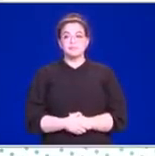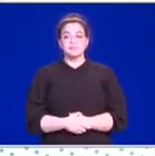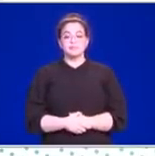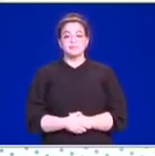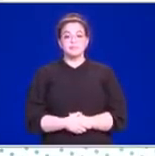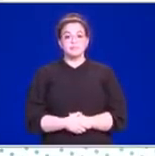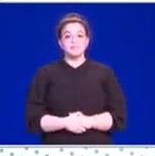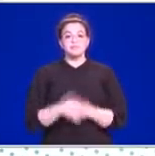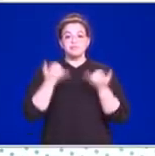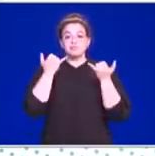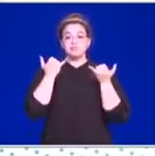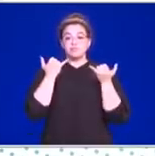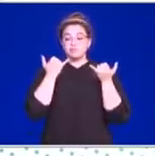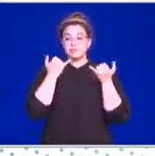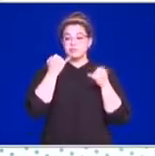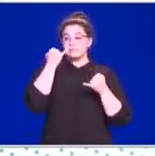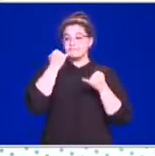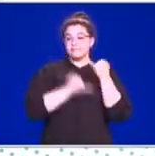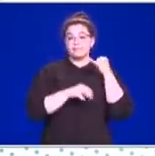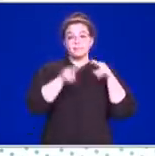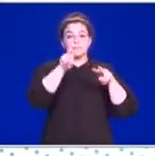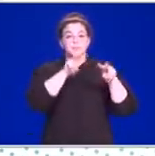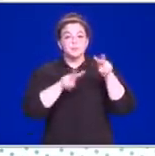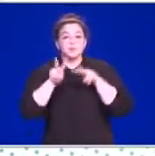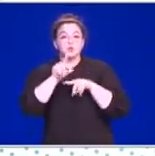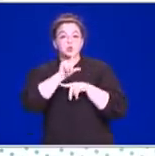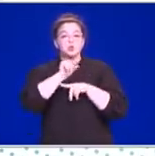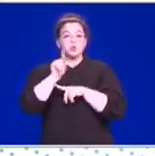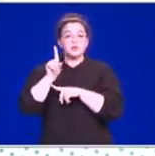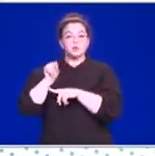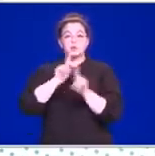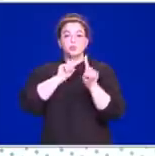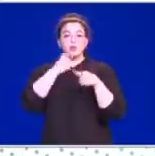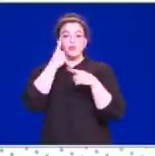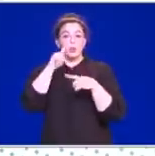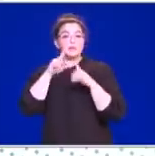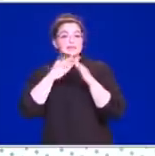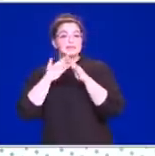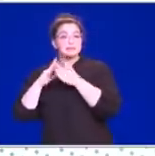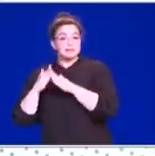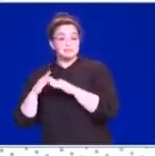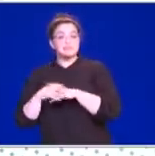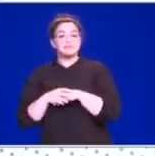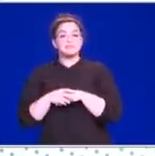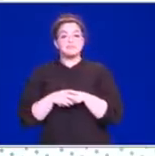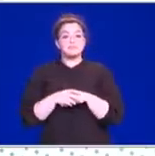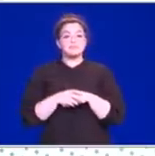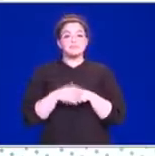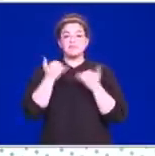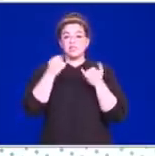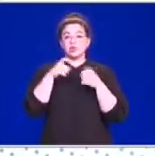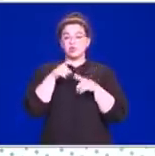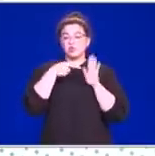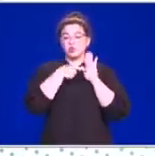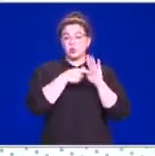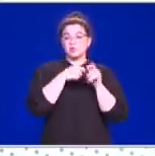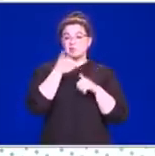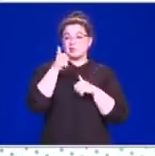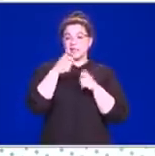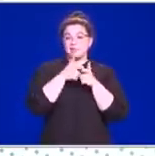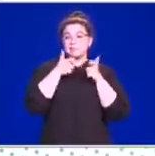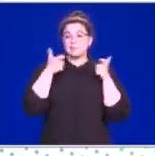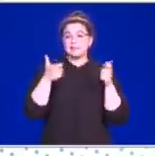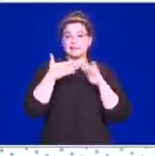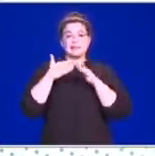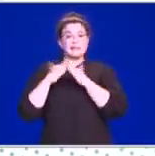Finally, let's look briefly at some 2020 census results for cities. This table shows the 10 largest cities in 2020 and